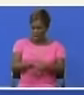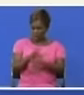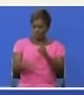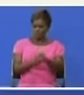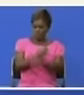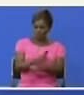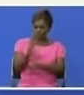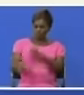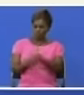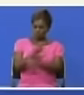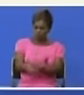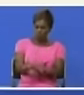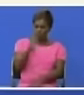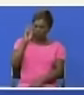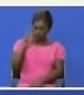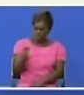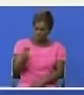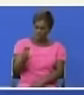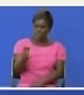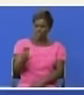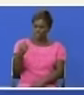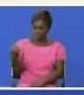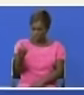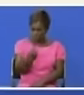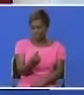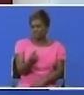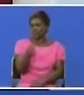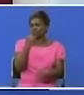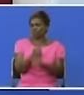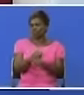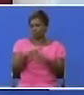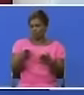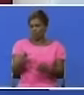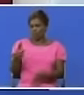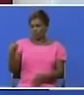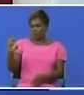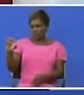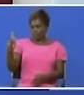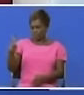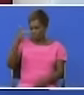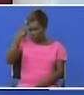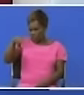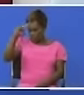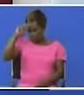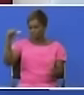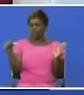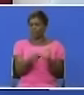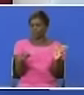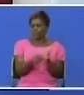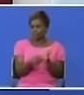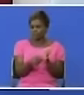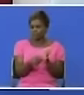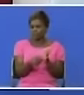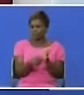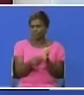movie by movie and we watch every episode. So how are you going to when do that with Netflix? When it comes to Netflix, it's a policy issue, okay? They